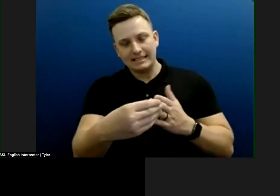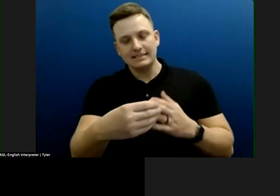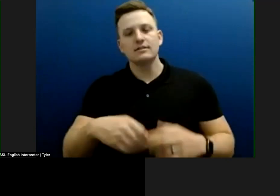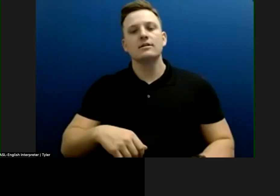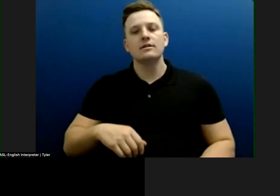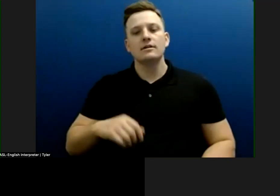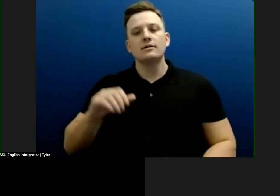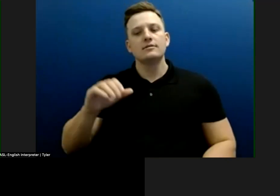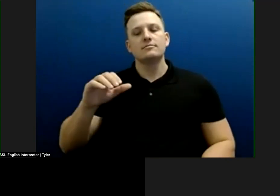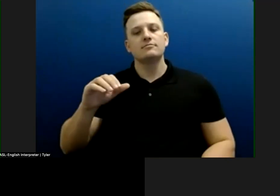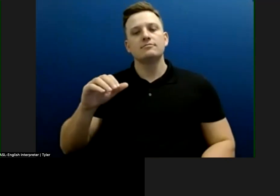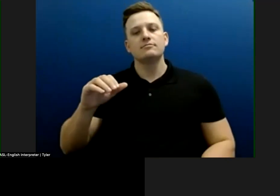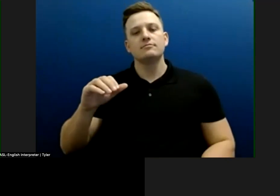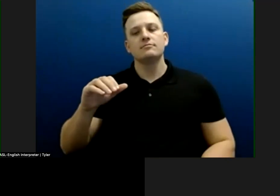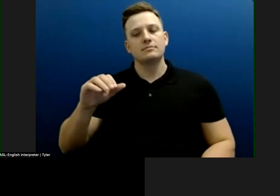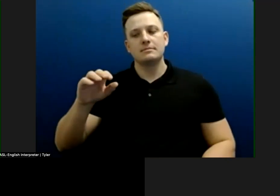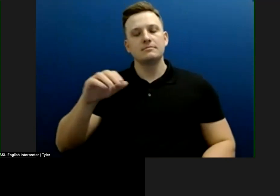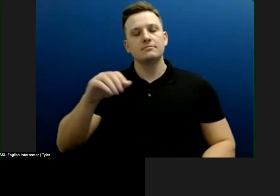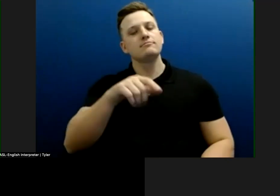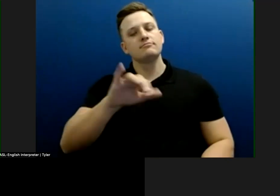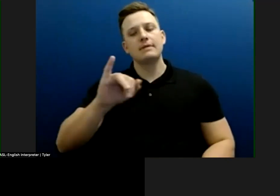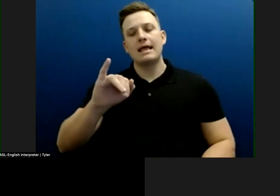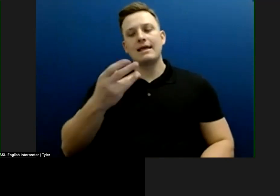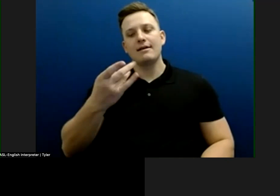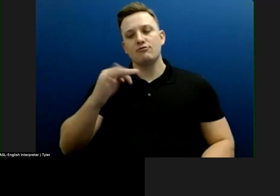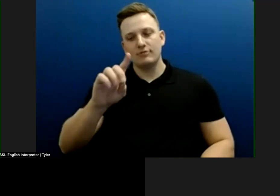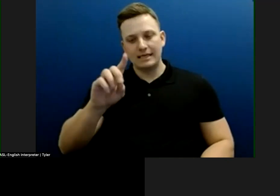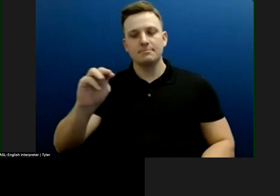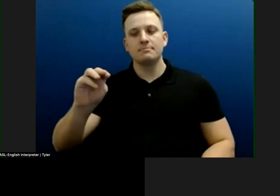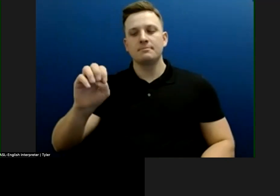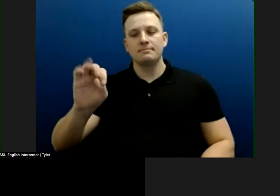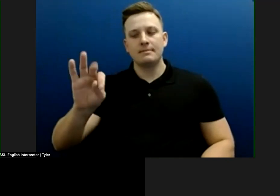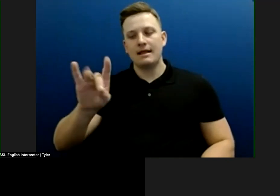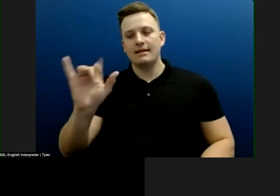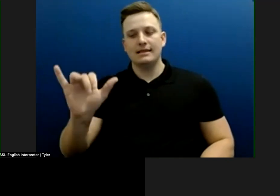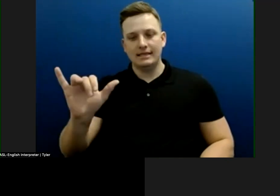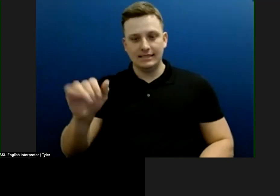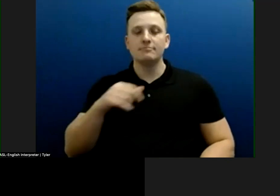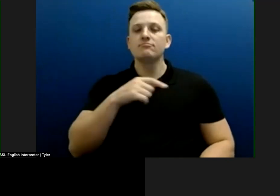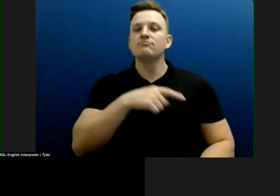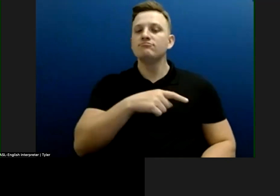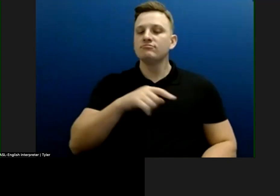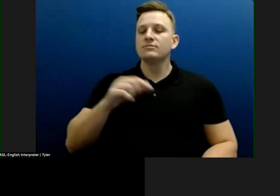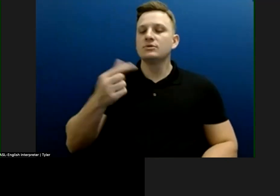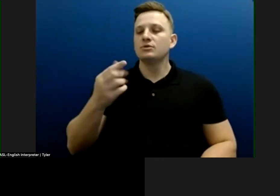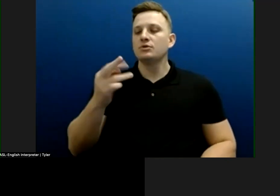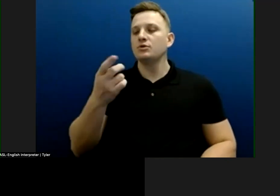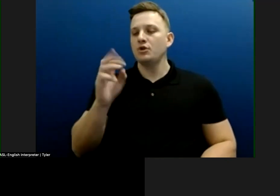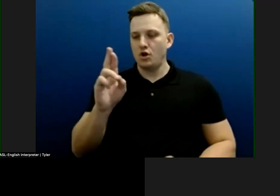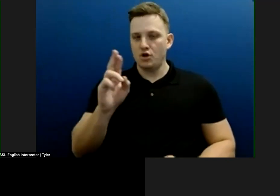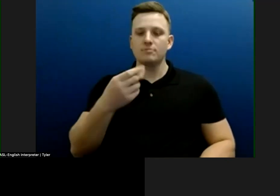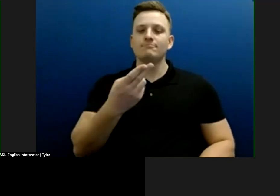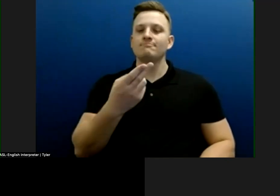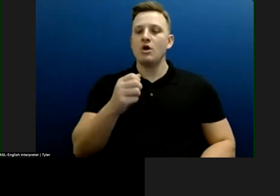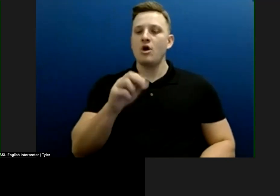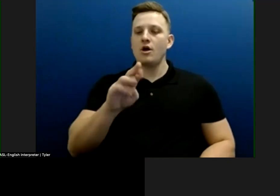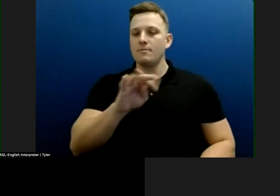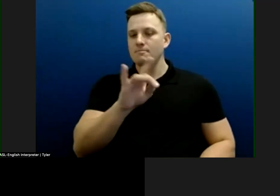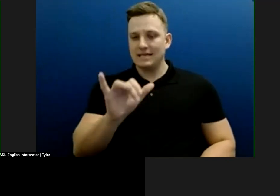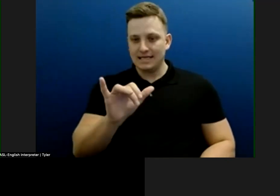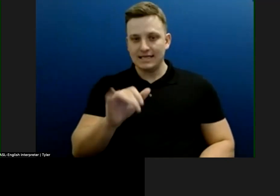Gunnar providing the harmony. There's tempo change near the end where they're tapping the whole hands. There's use